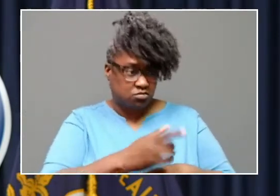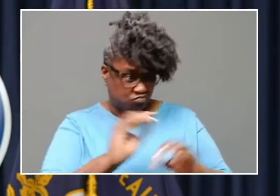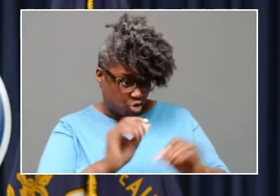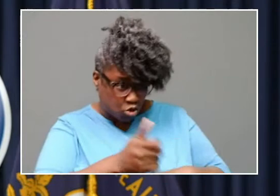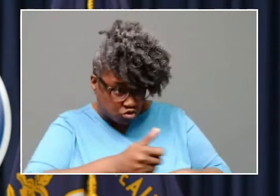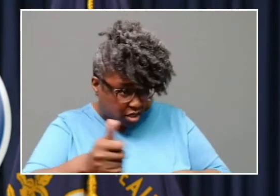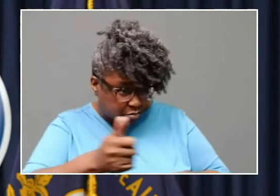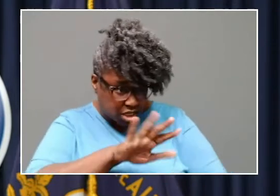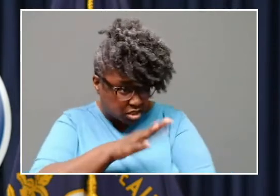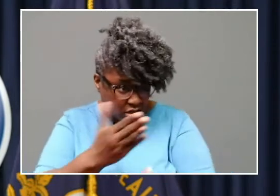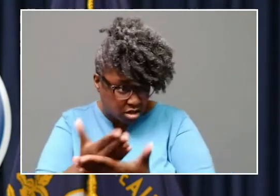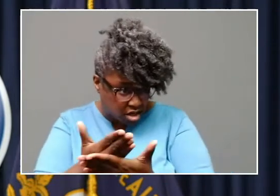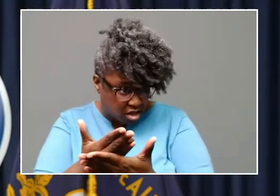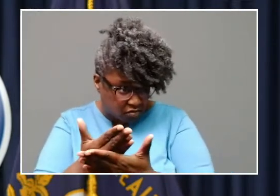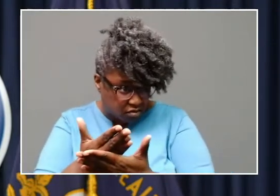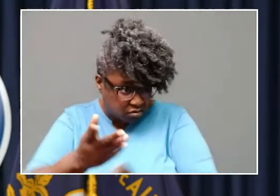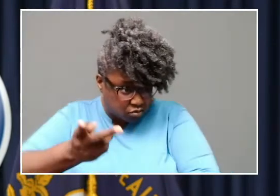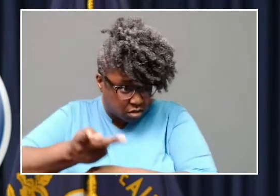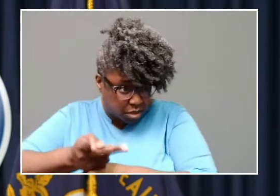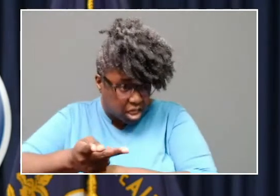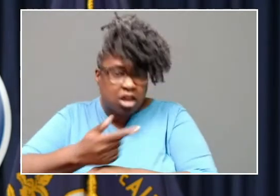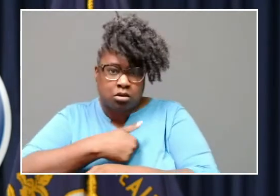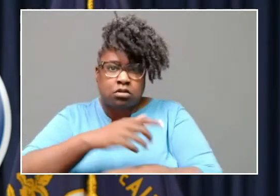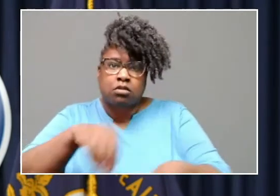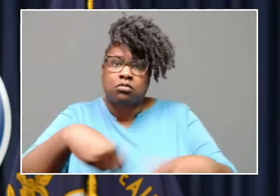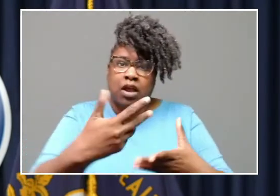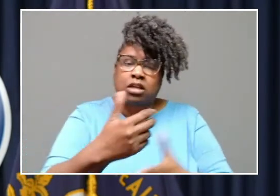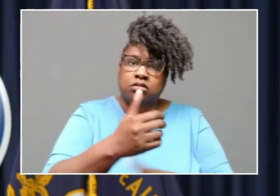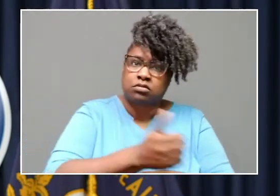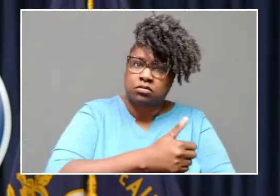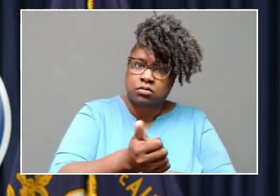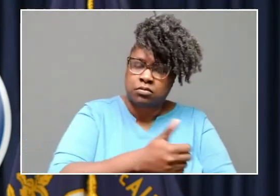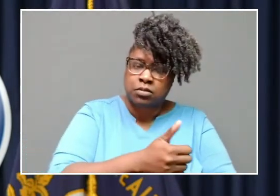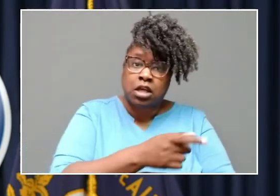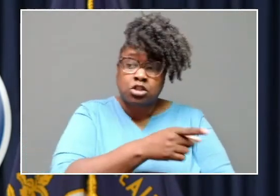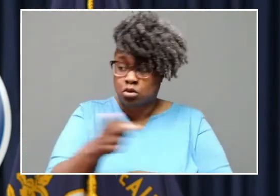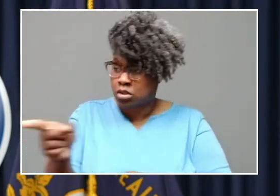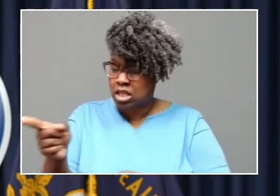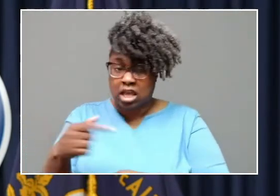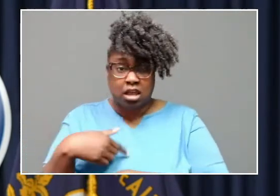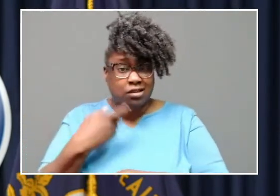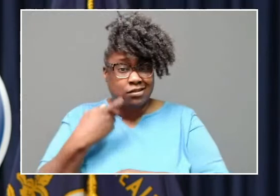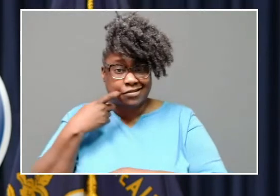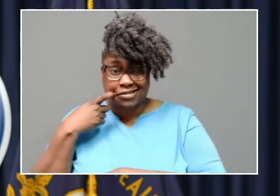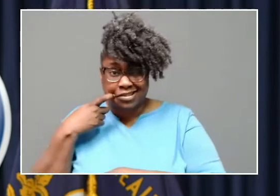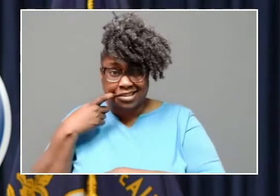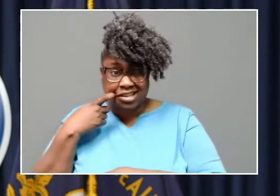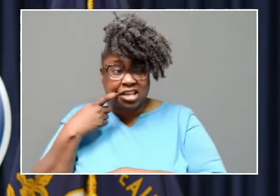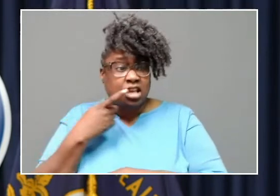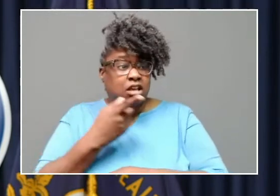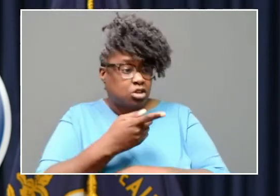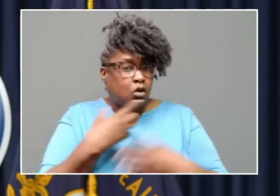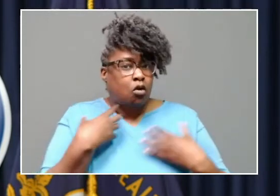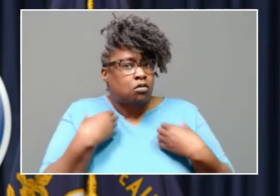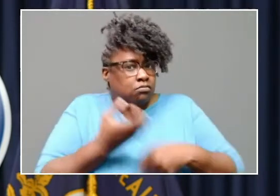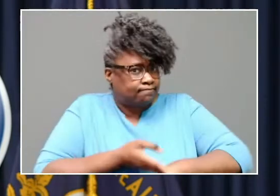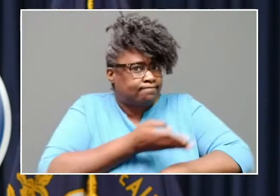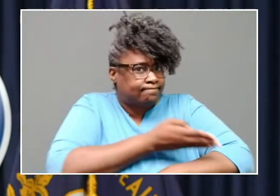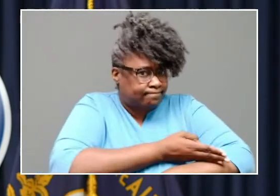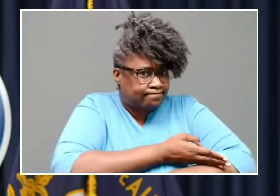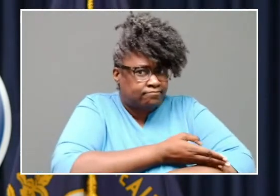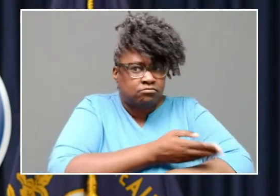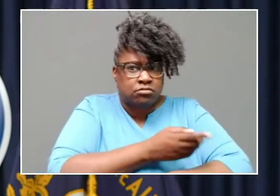Commerce on getting those that have suffered addiction back in to good jobs or incarceration to